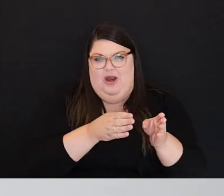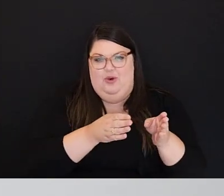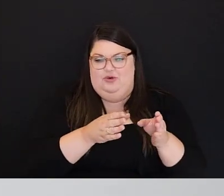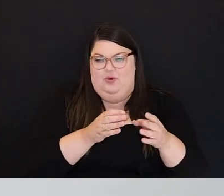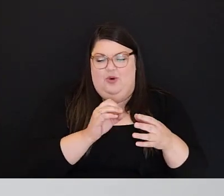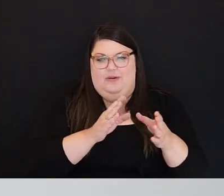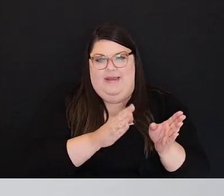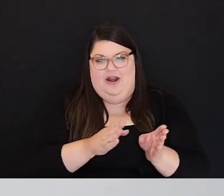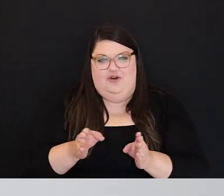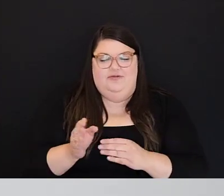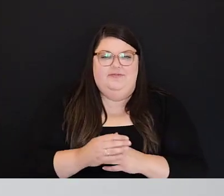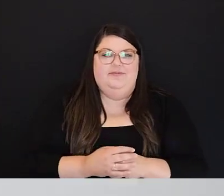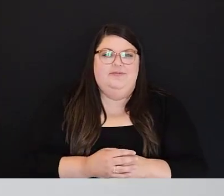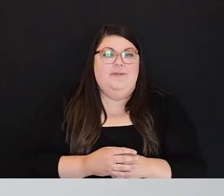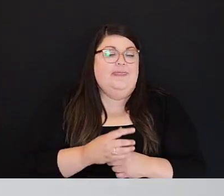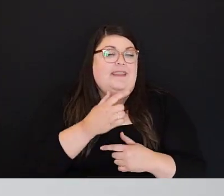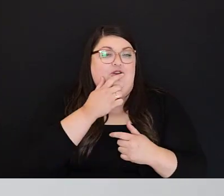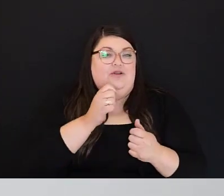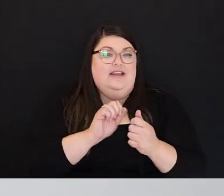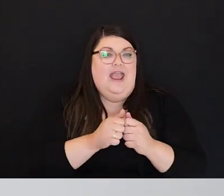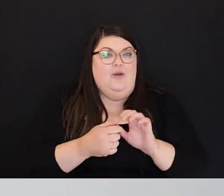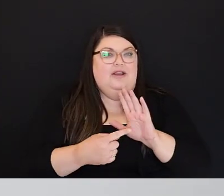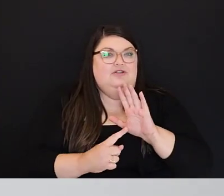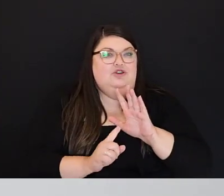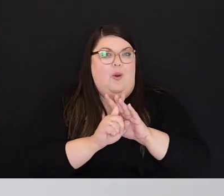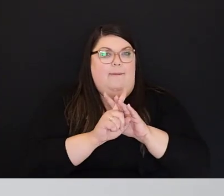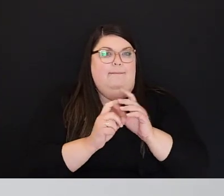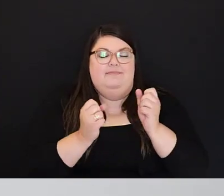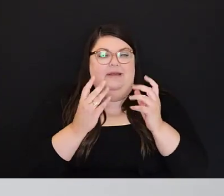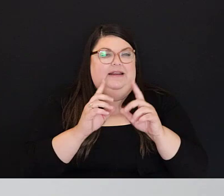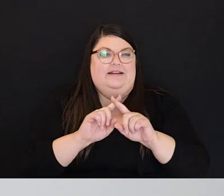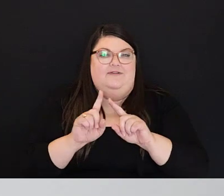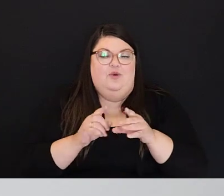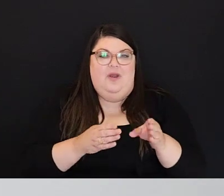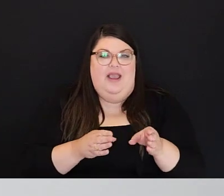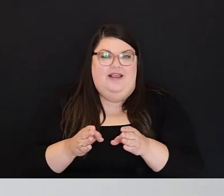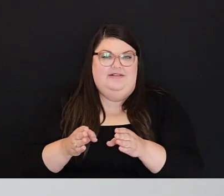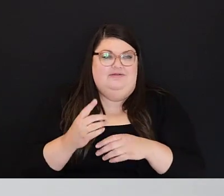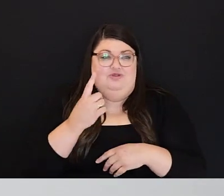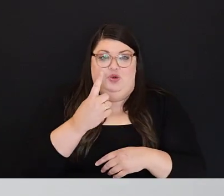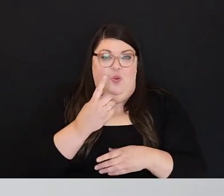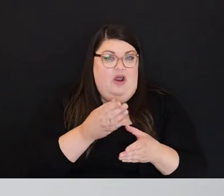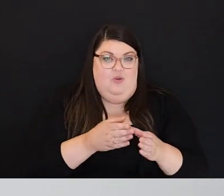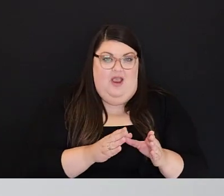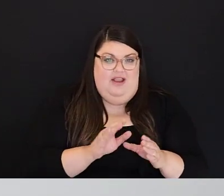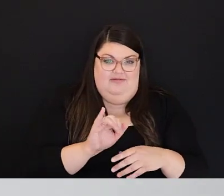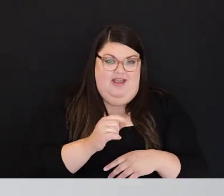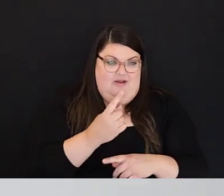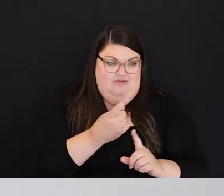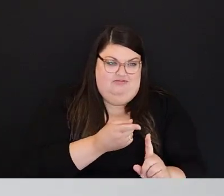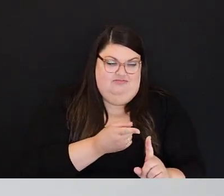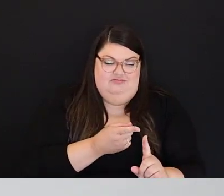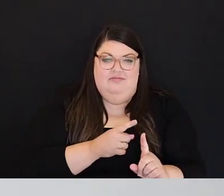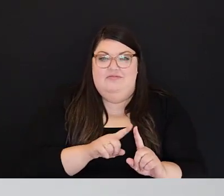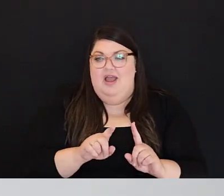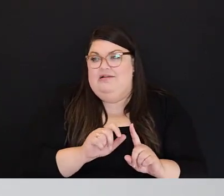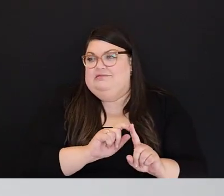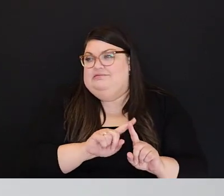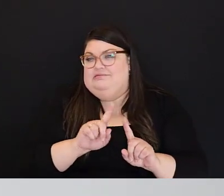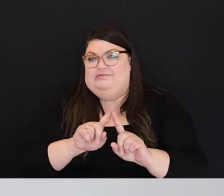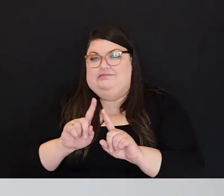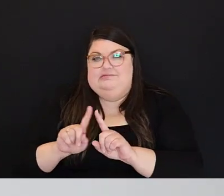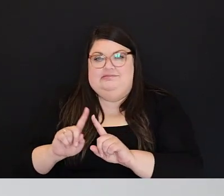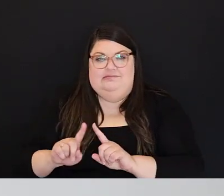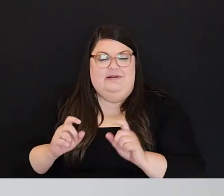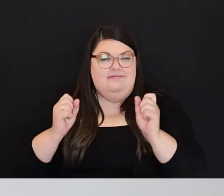And it's so interesting how it can manifest in so many ways. I mean, that's just one way. But there's